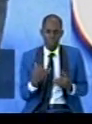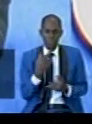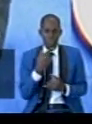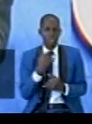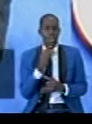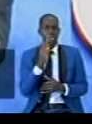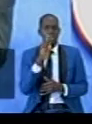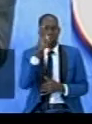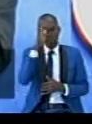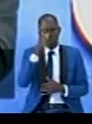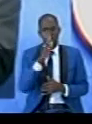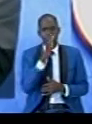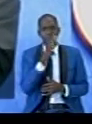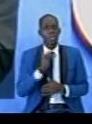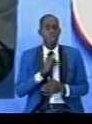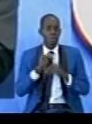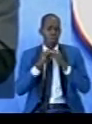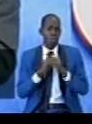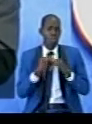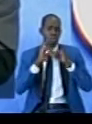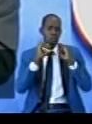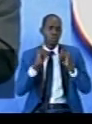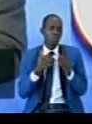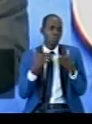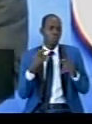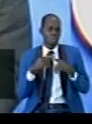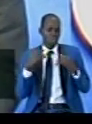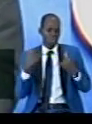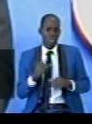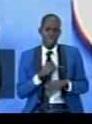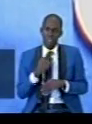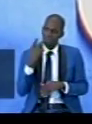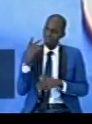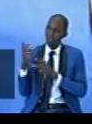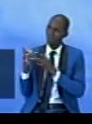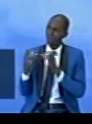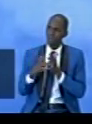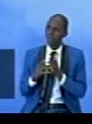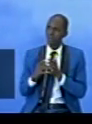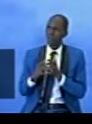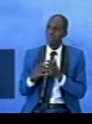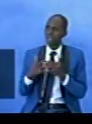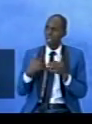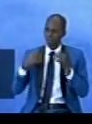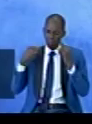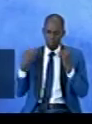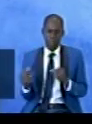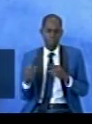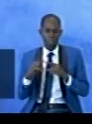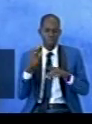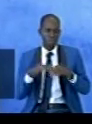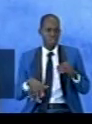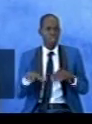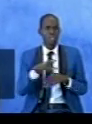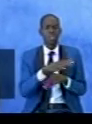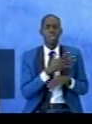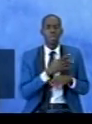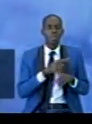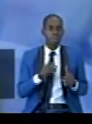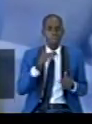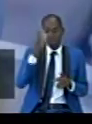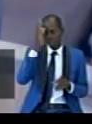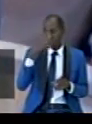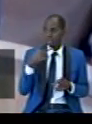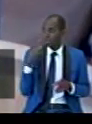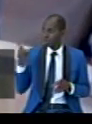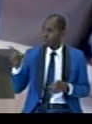and there is no other Savior but him. But daddy says, the family idol you'll worship. I said, no, I